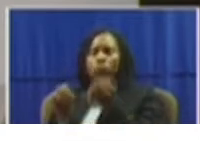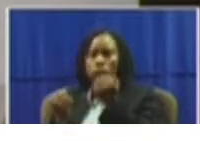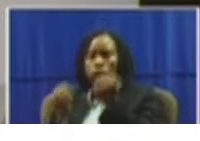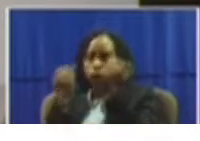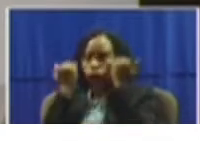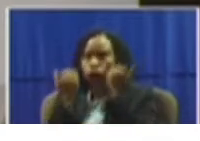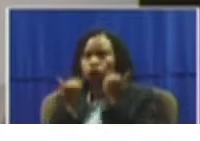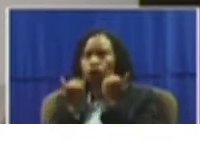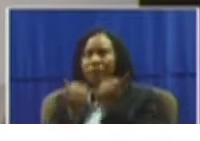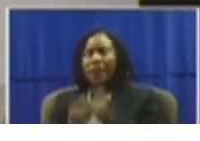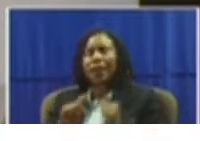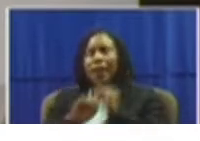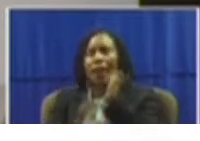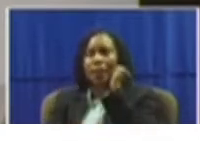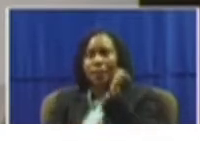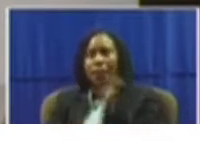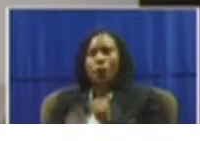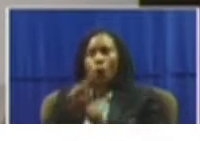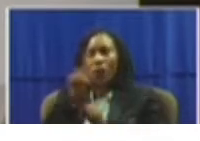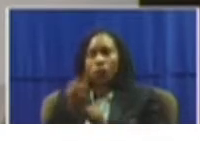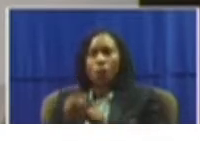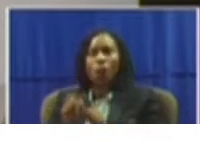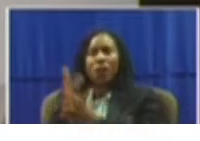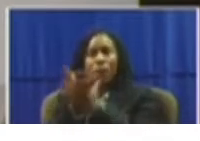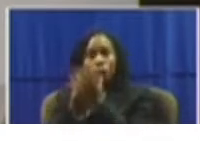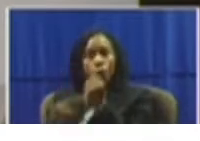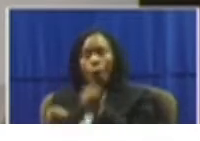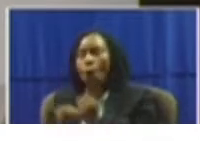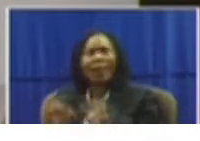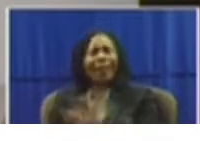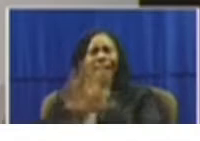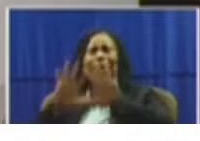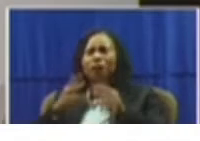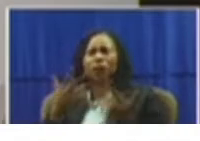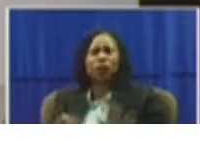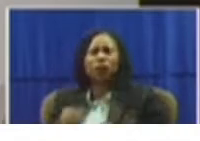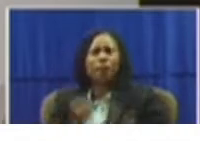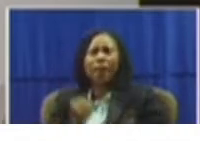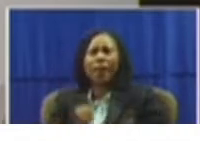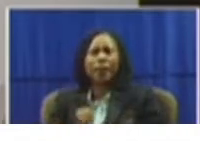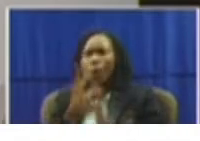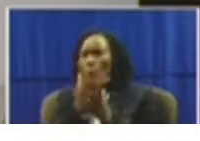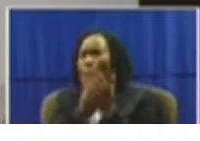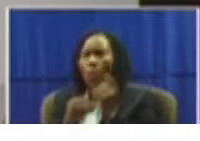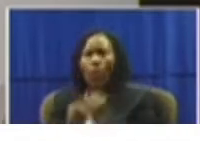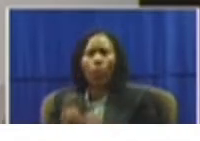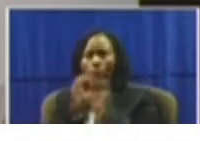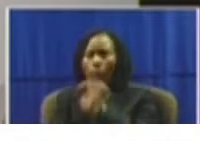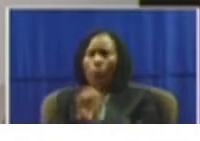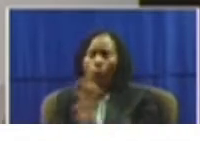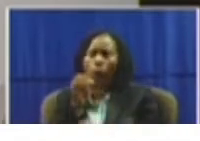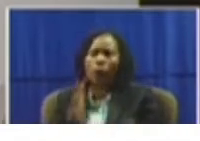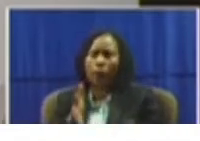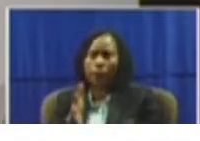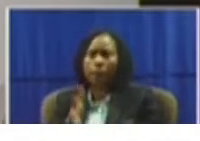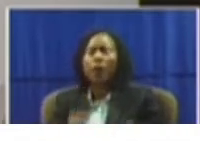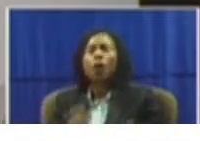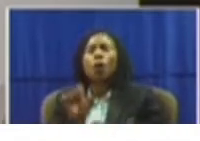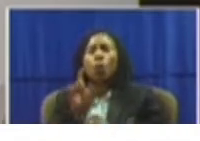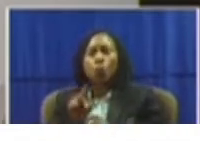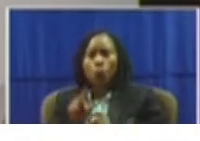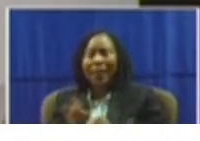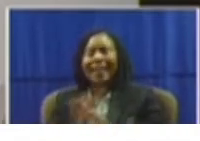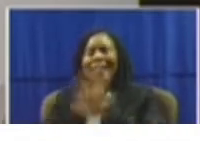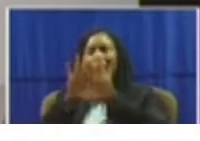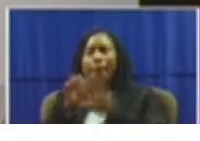question of withdrawing, we made it clear we are not going to withdraw. And we also made it clear, Speaker, to you that